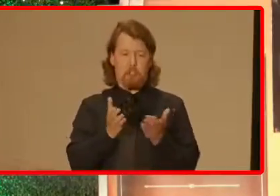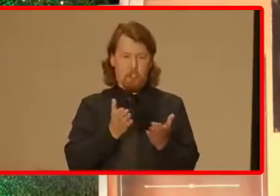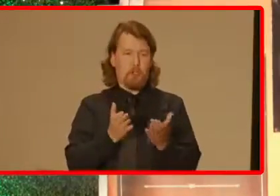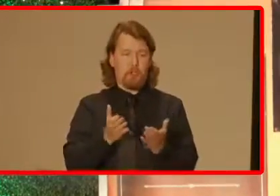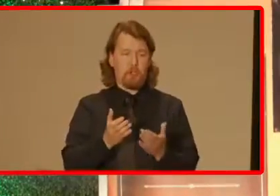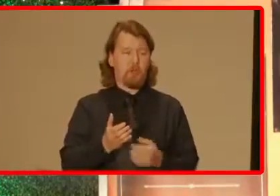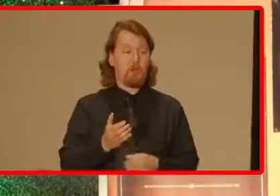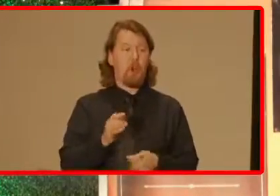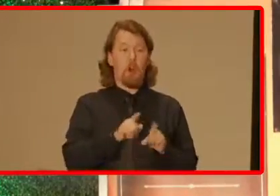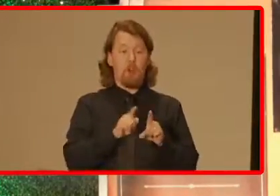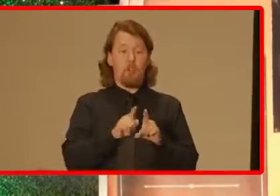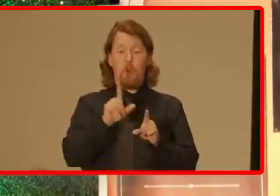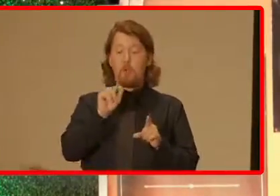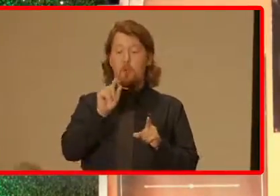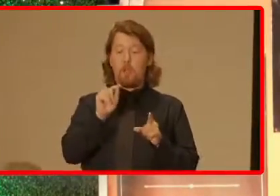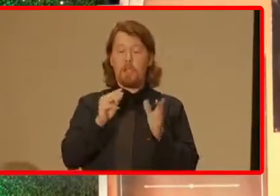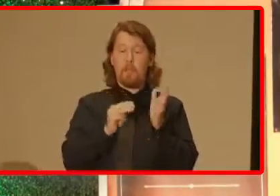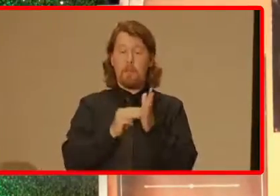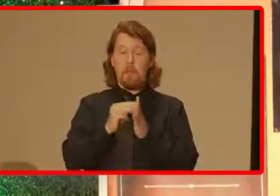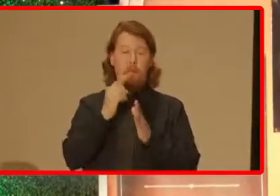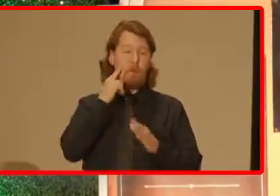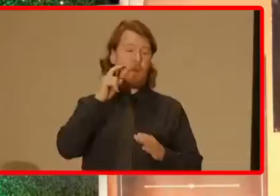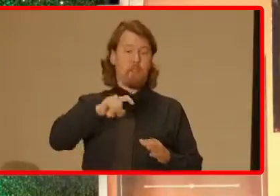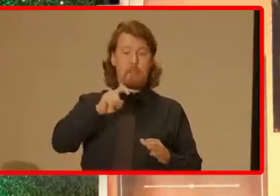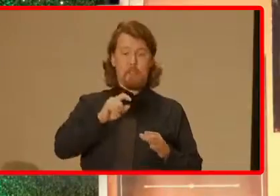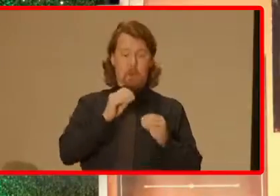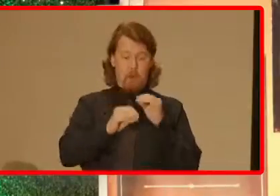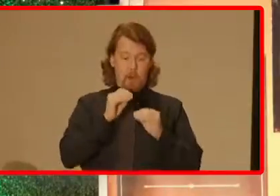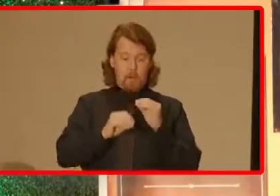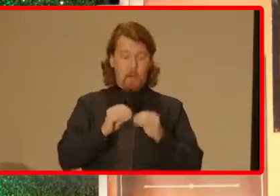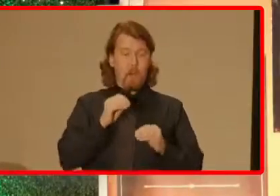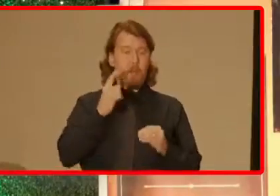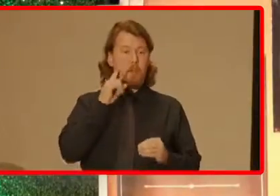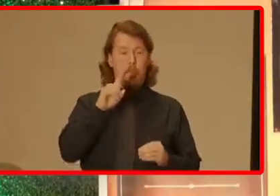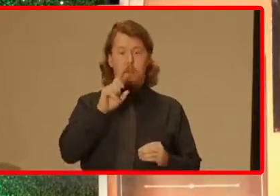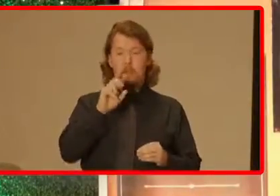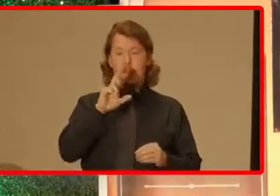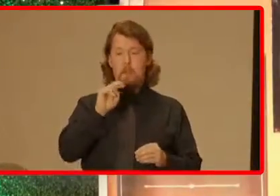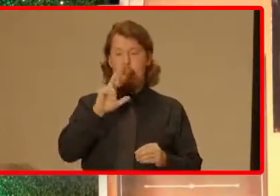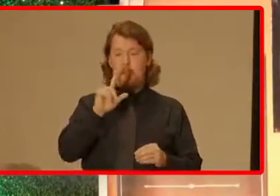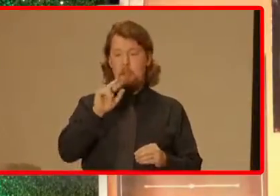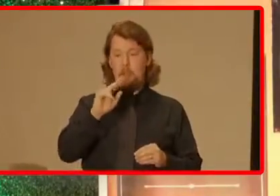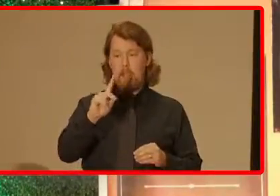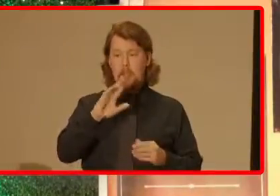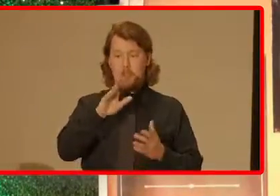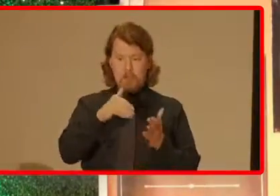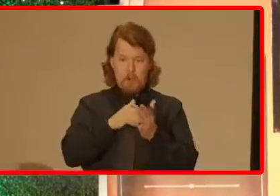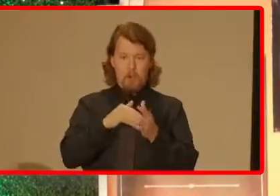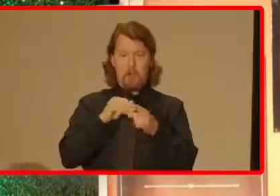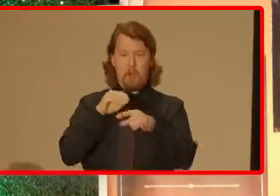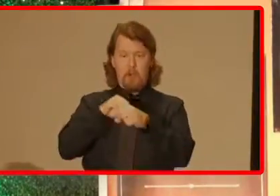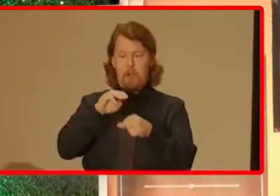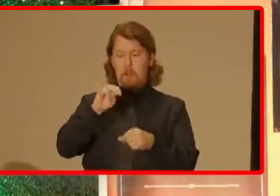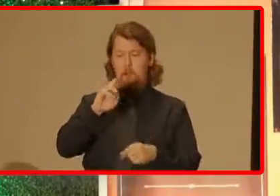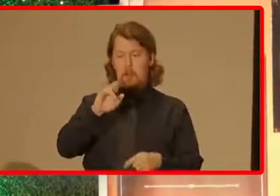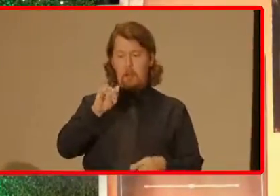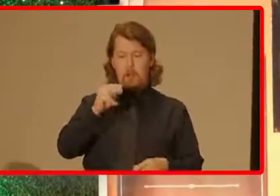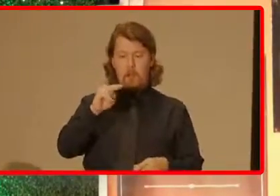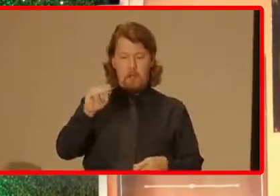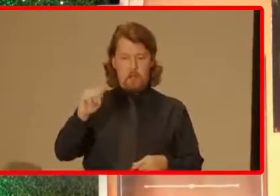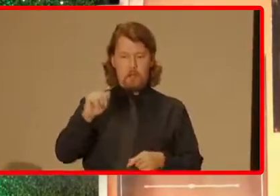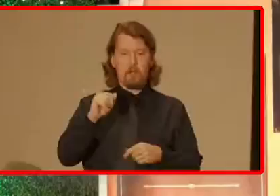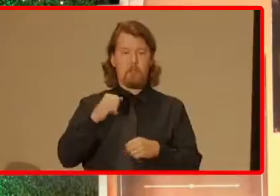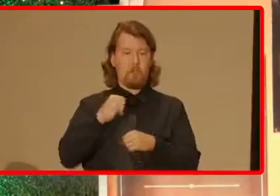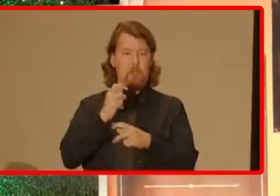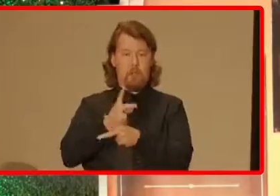did $20 million for necessary repairs and maintenance for the Sunland Center in Marianna to ensure the health and safety of residents and